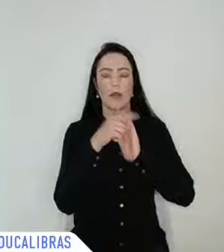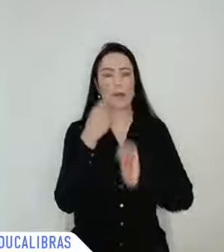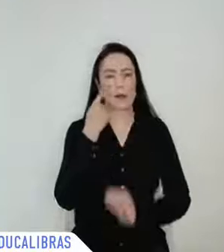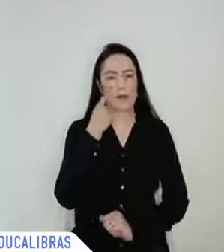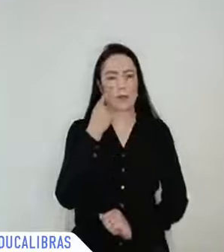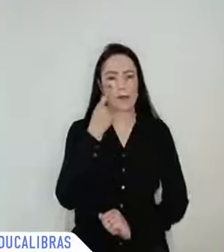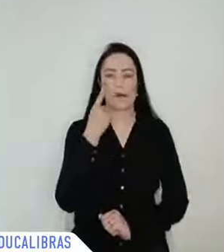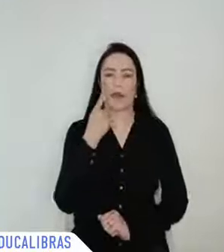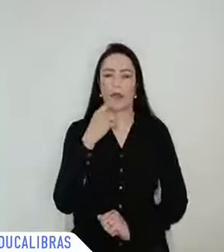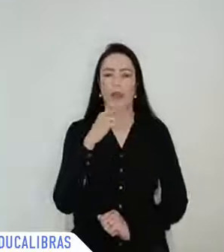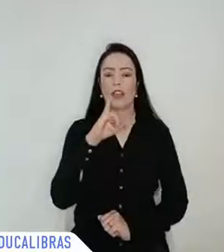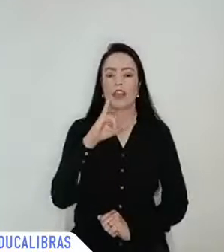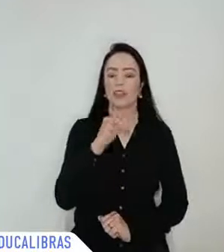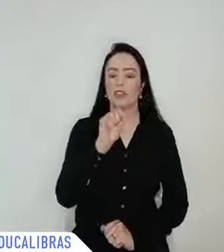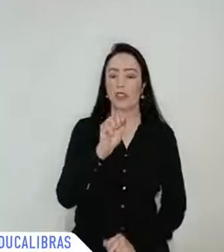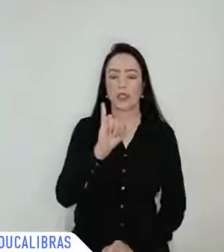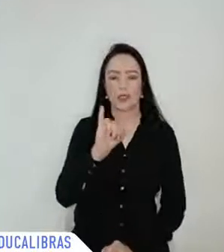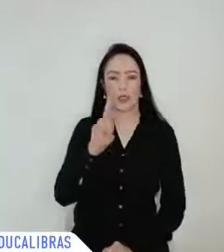press.